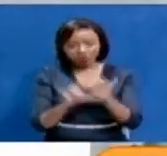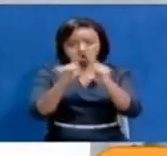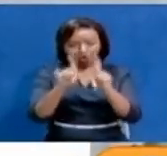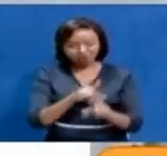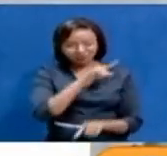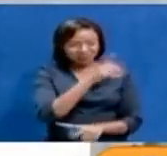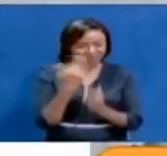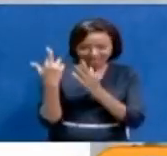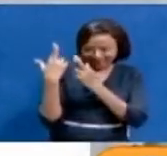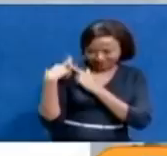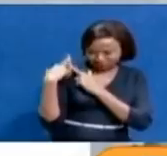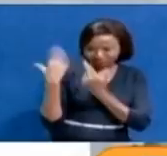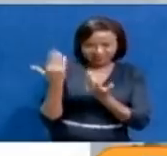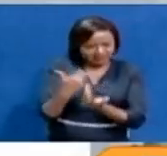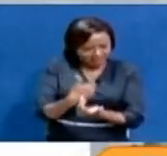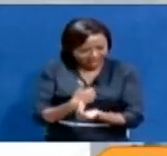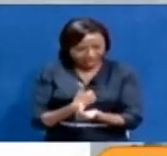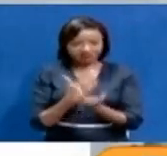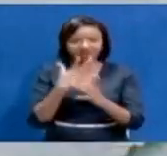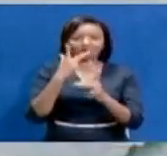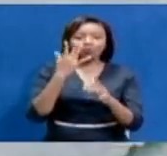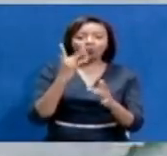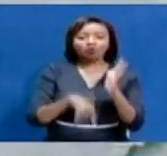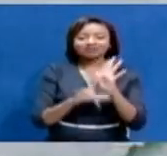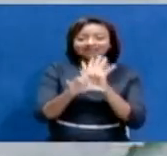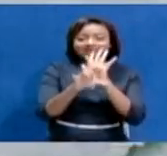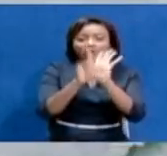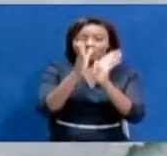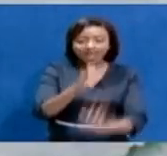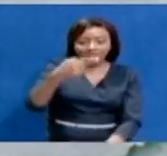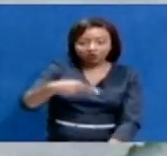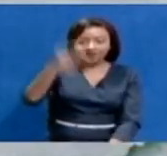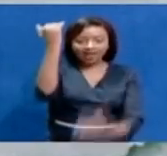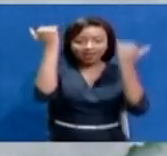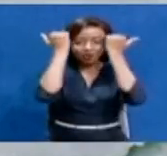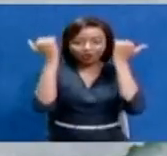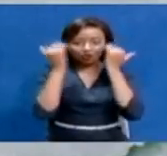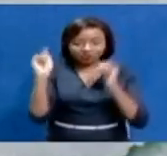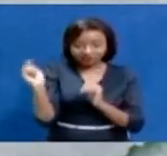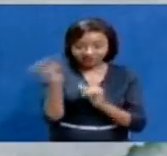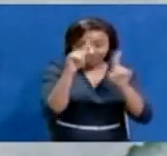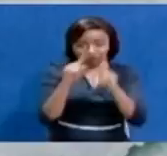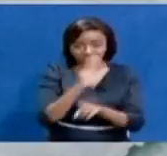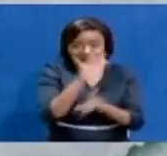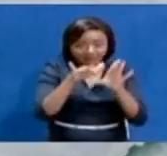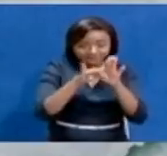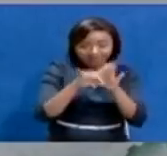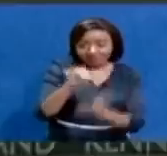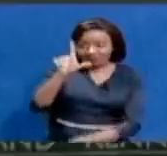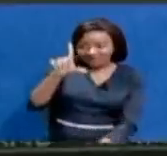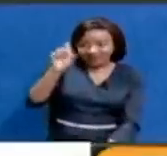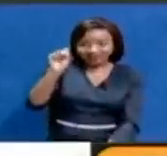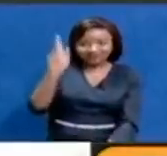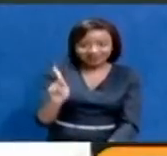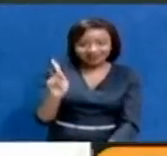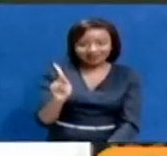his duties and obligations as an advocate of the High Court of Kenya and as a member of the Law Society of Kenya. The